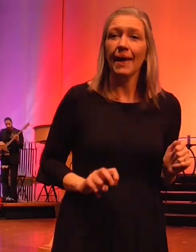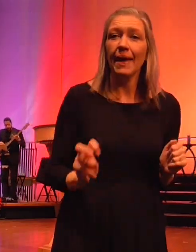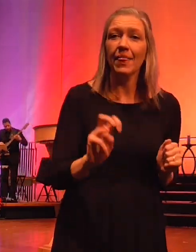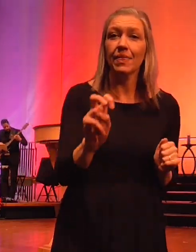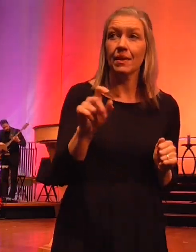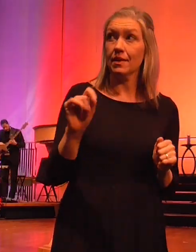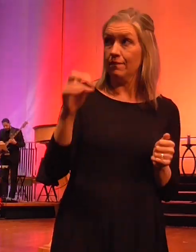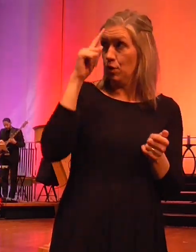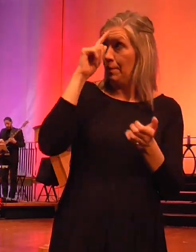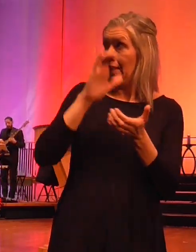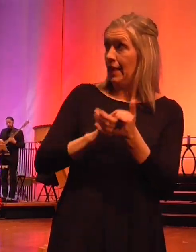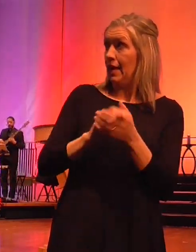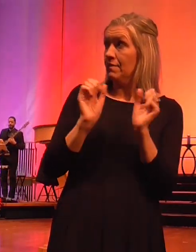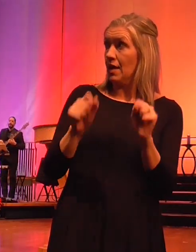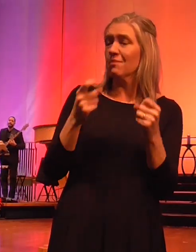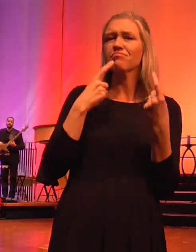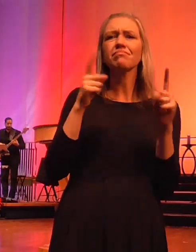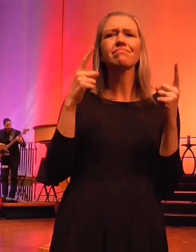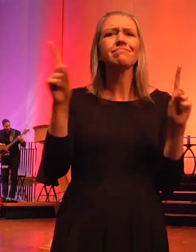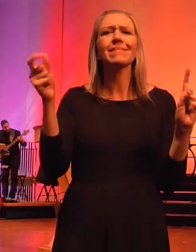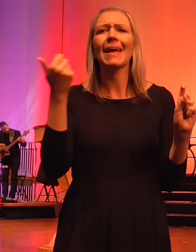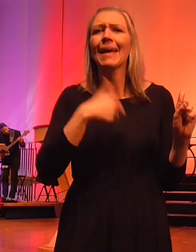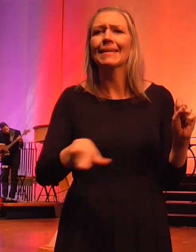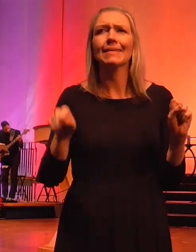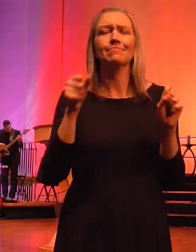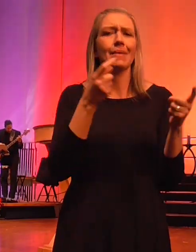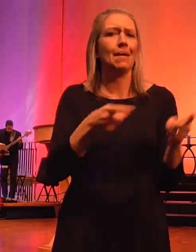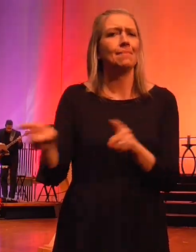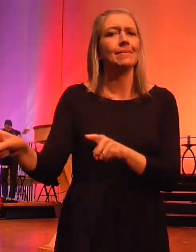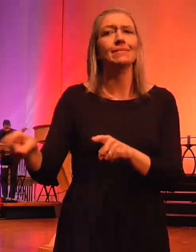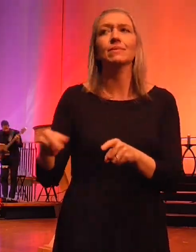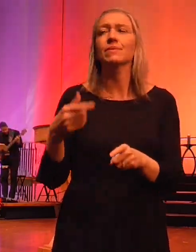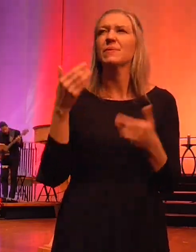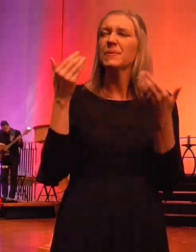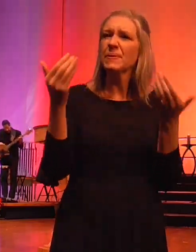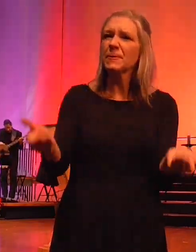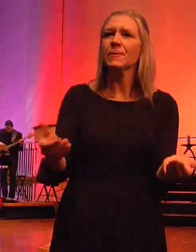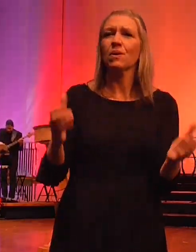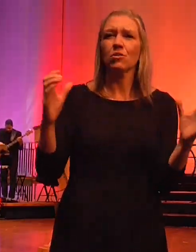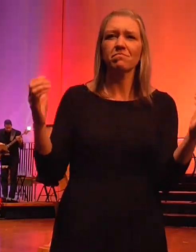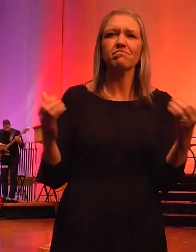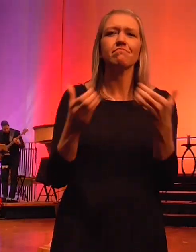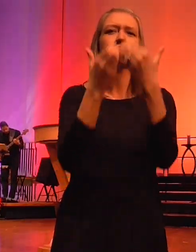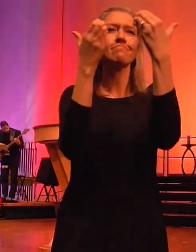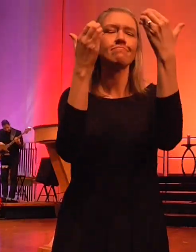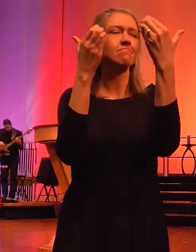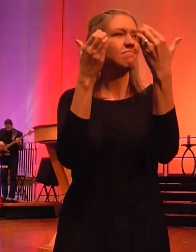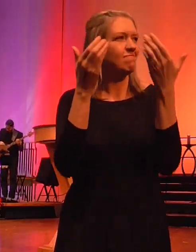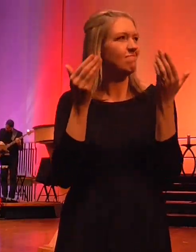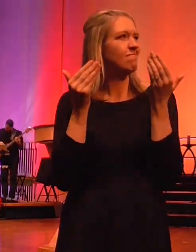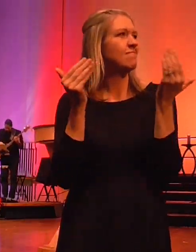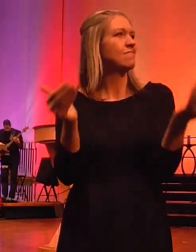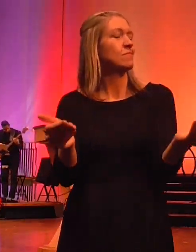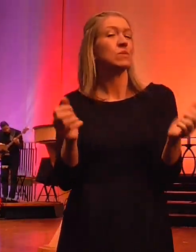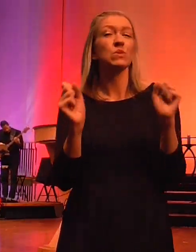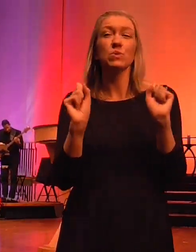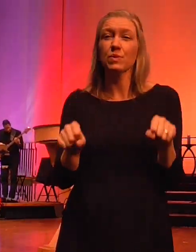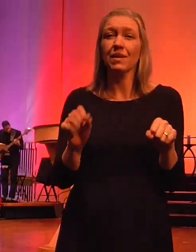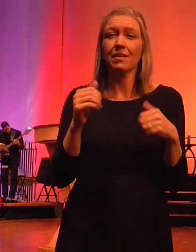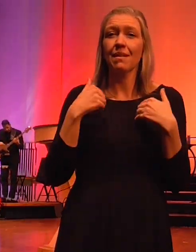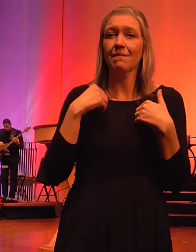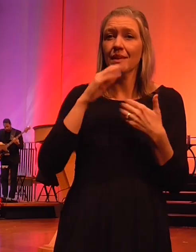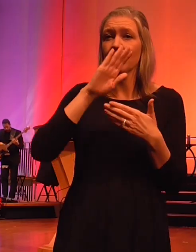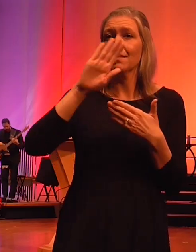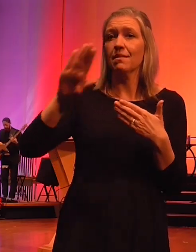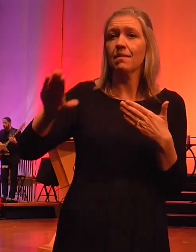is, if you believe it, then anything can happen. Oh, go, raise your glasses. Go, you